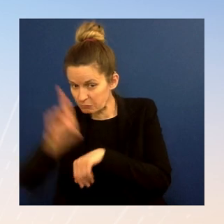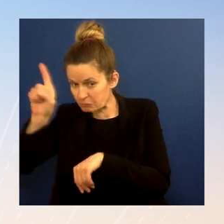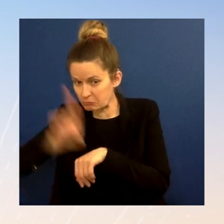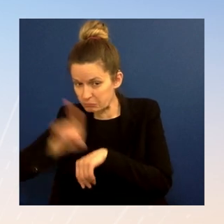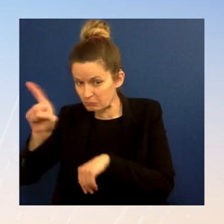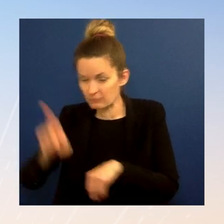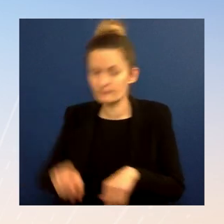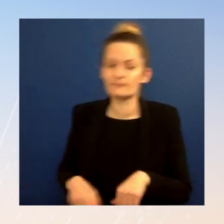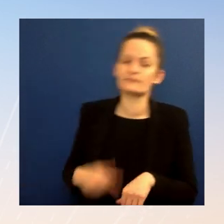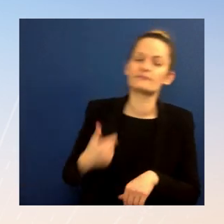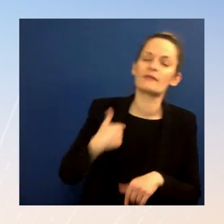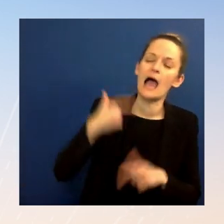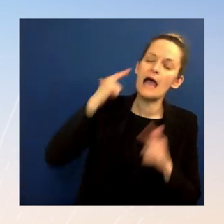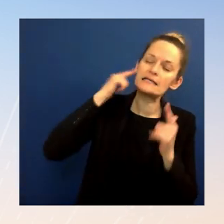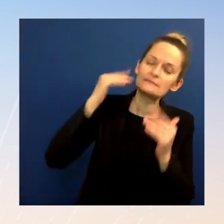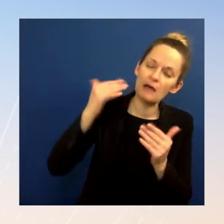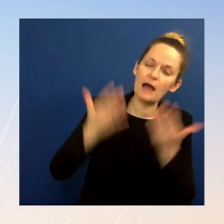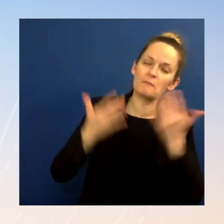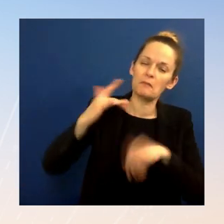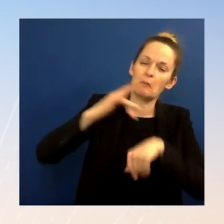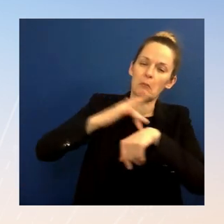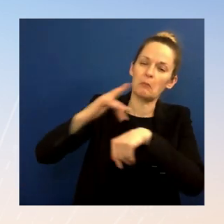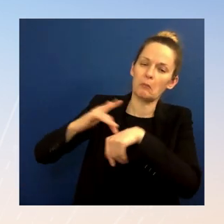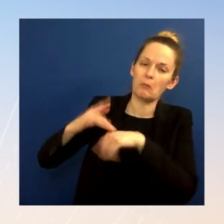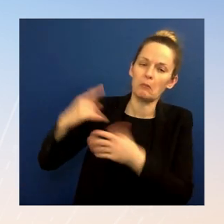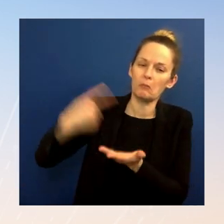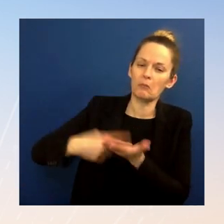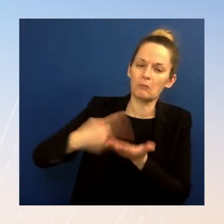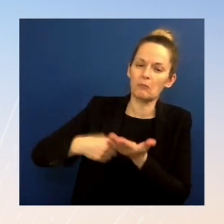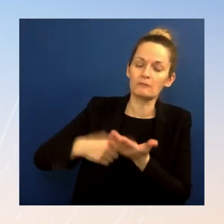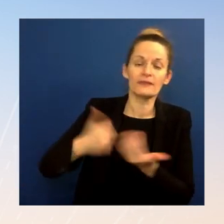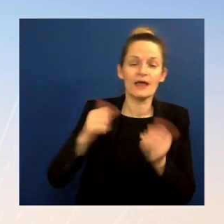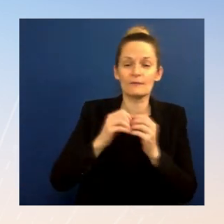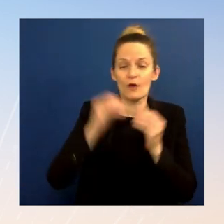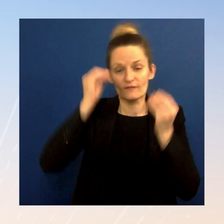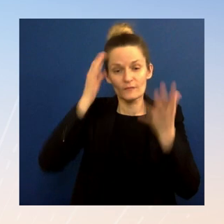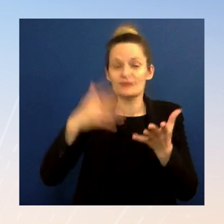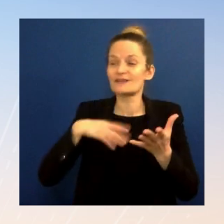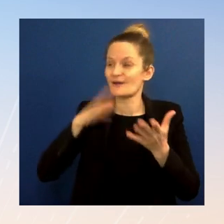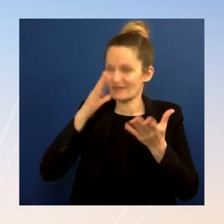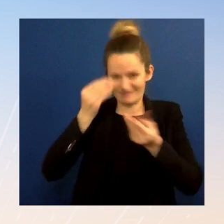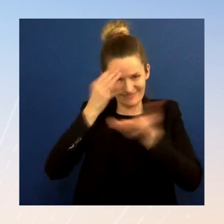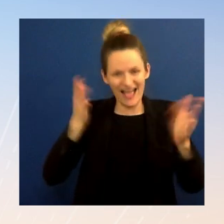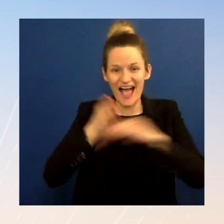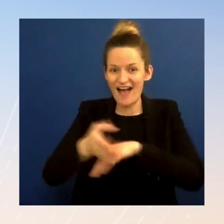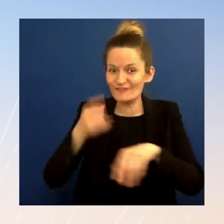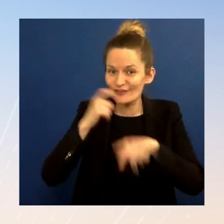that conversation is done. Thanks, everyone. See you tomorrow. Thank you.